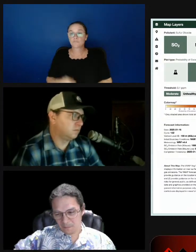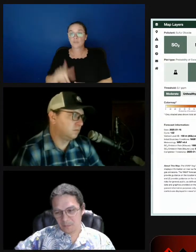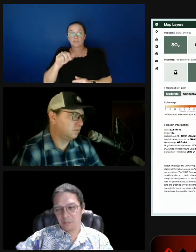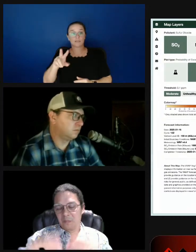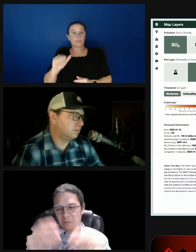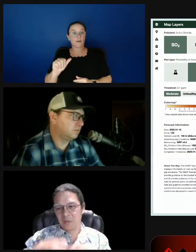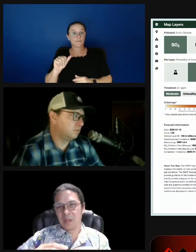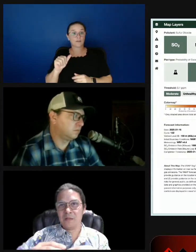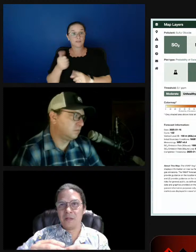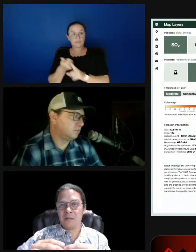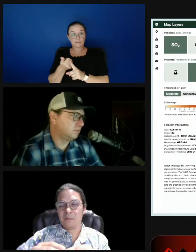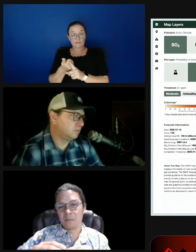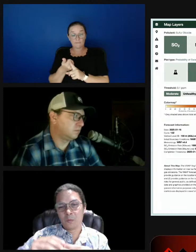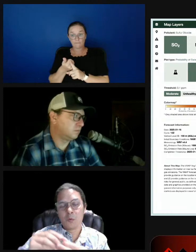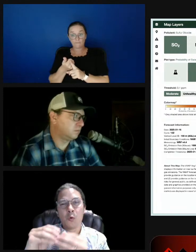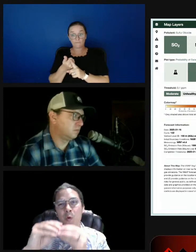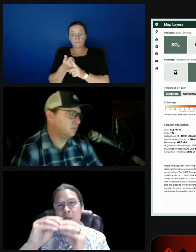can